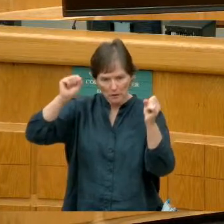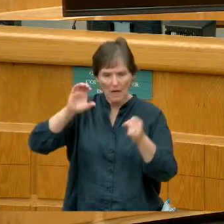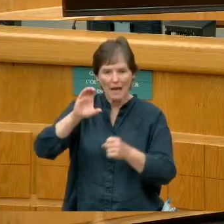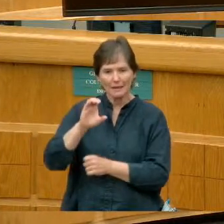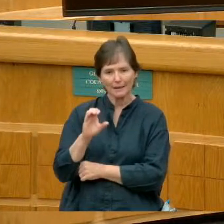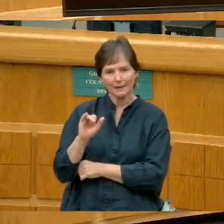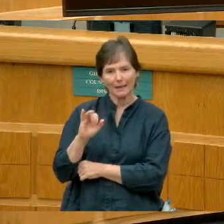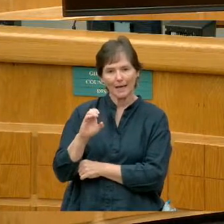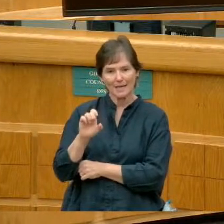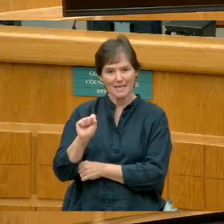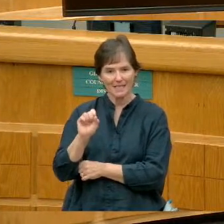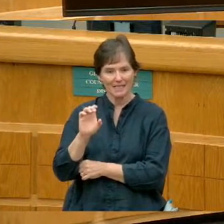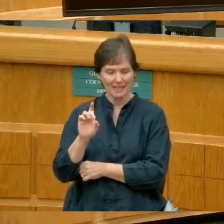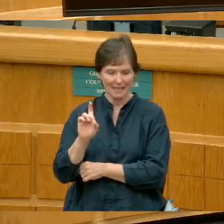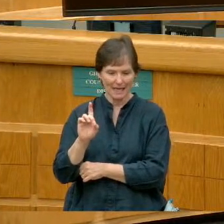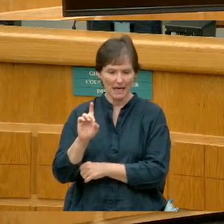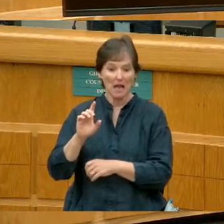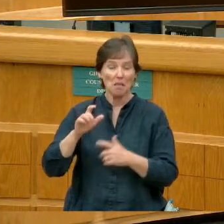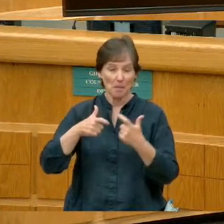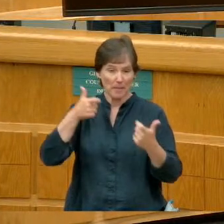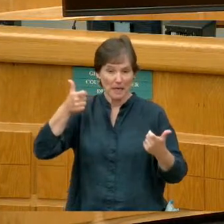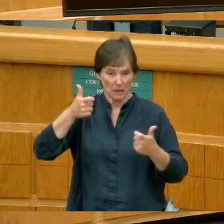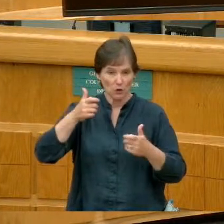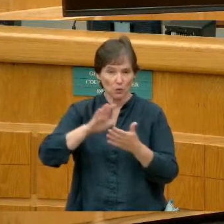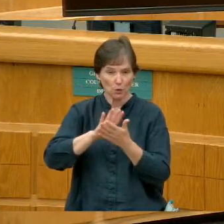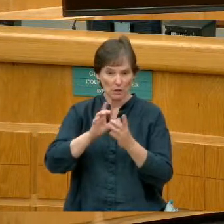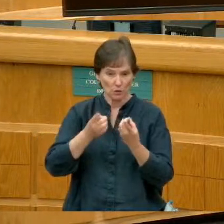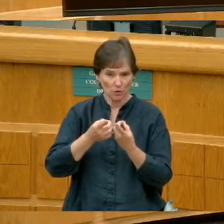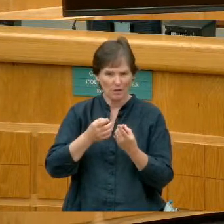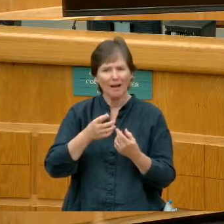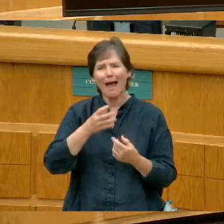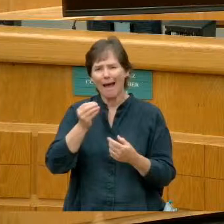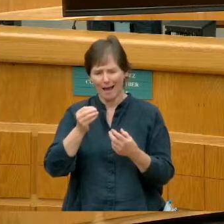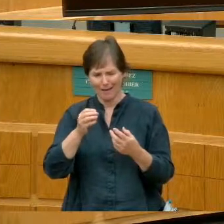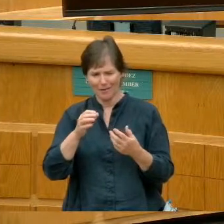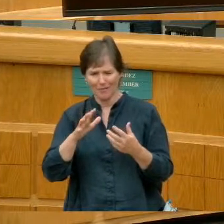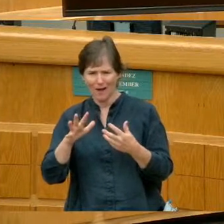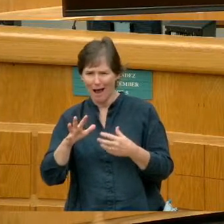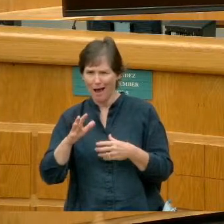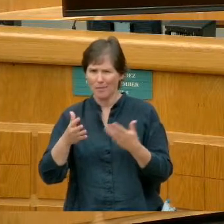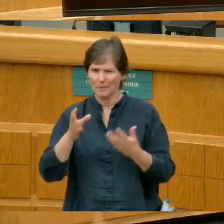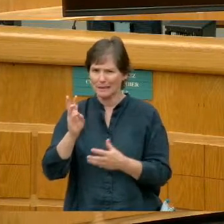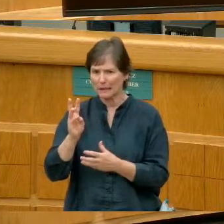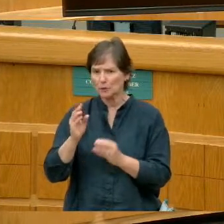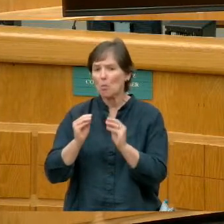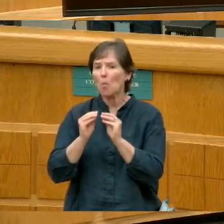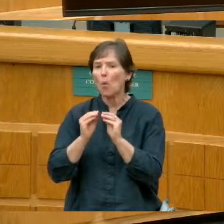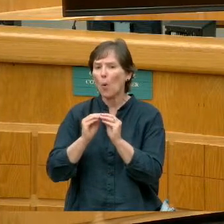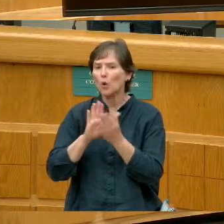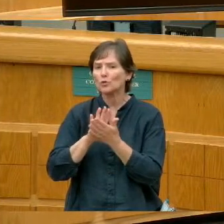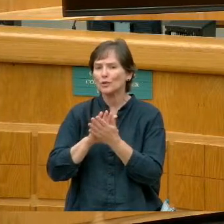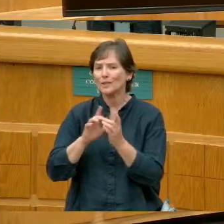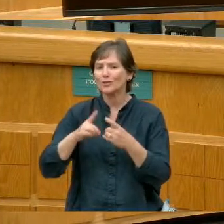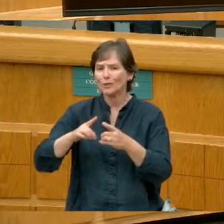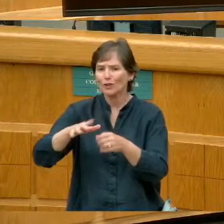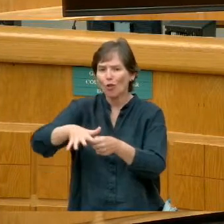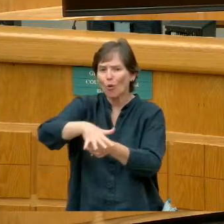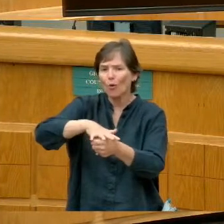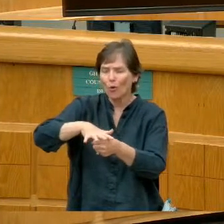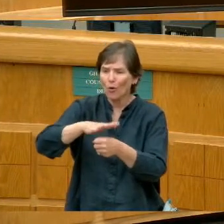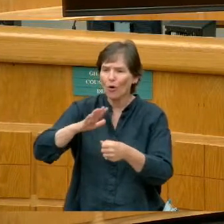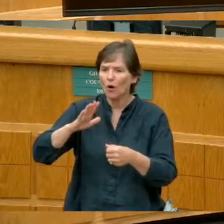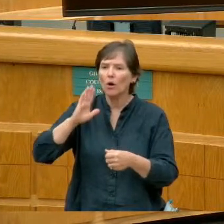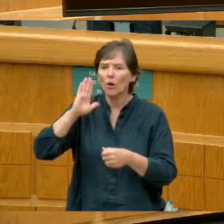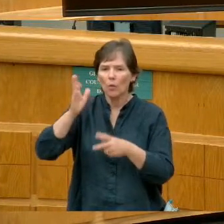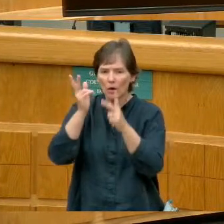the county. But there's 6 or 7 school districts here, and so each of those superintendents, we're going to see if we can do some type of conversation to